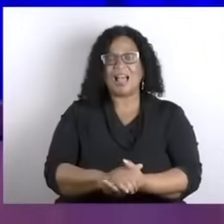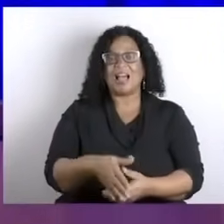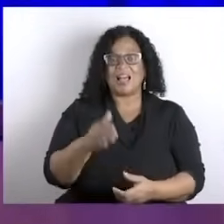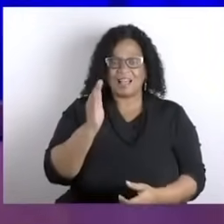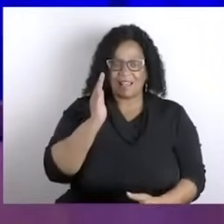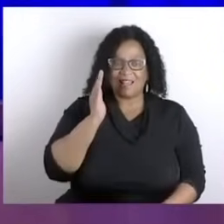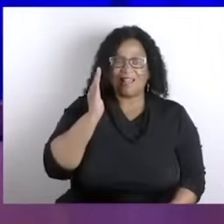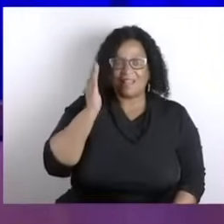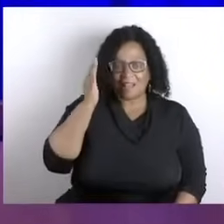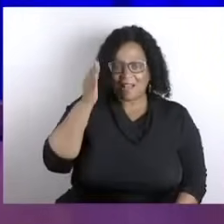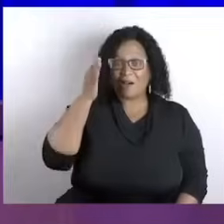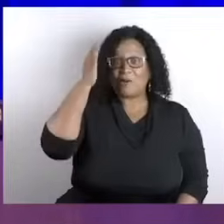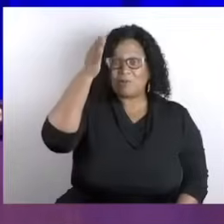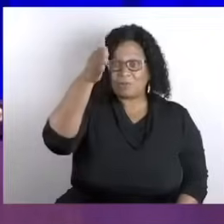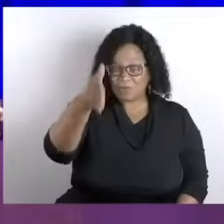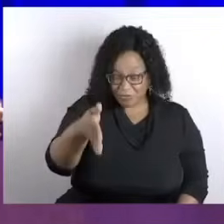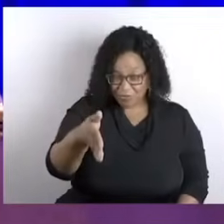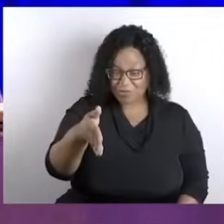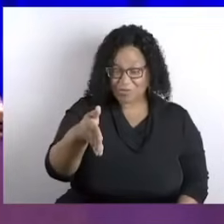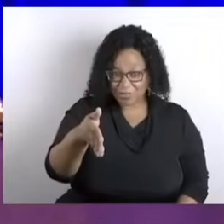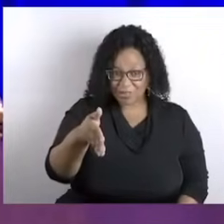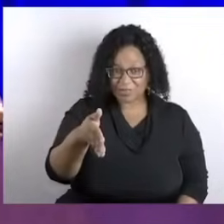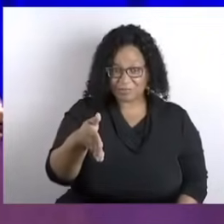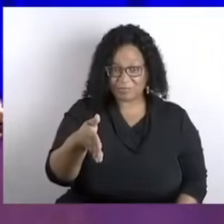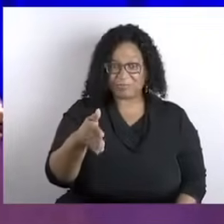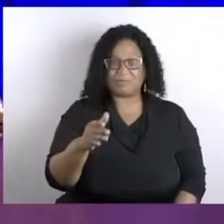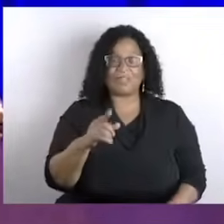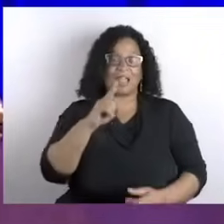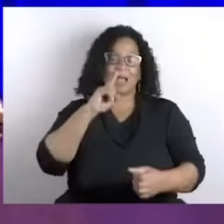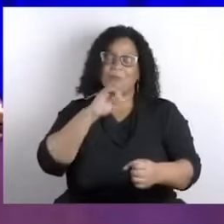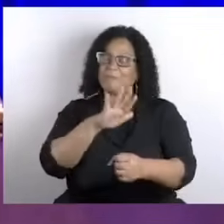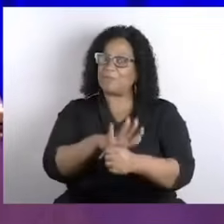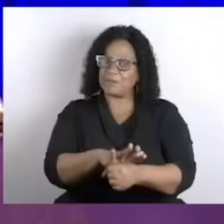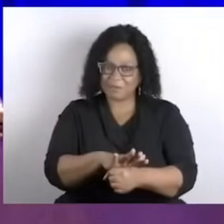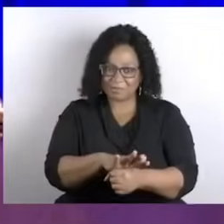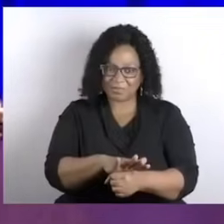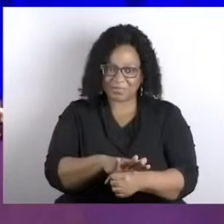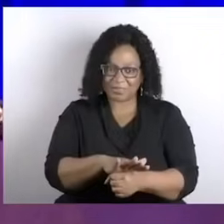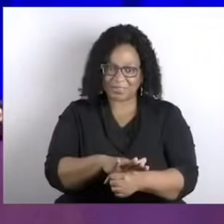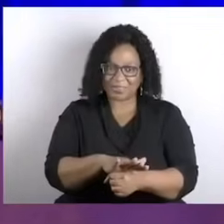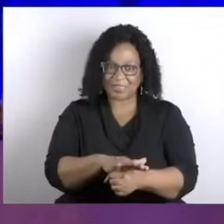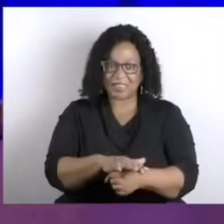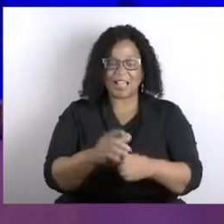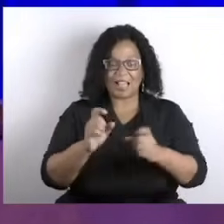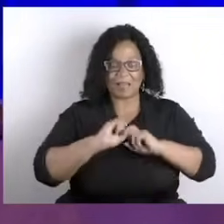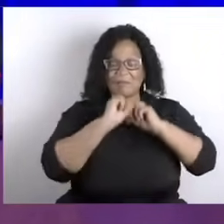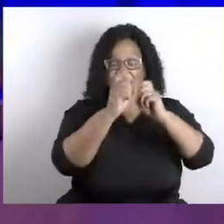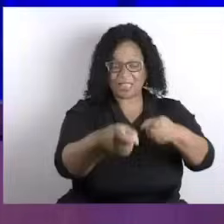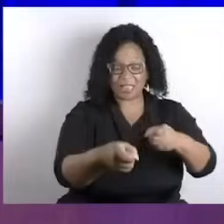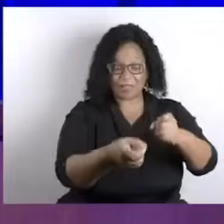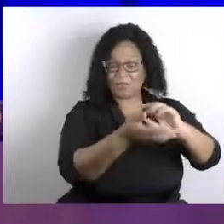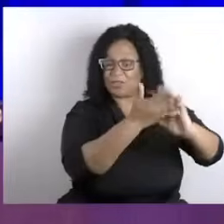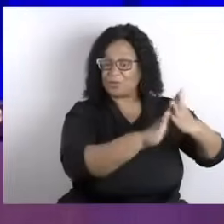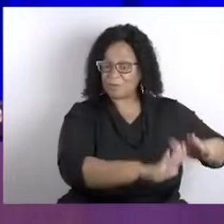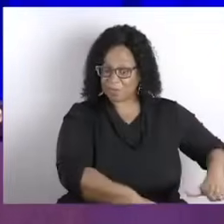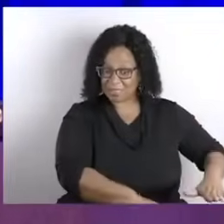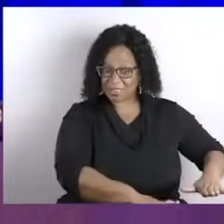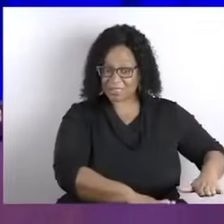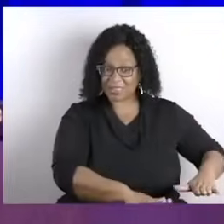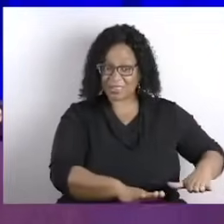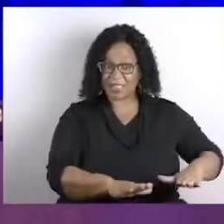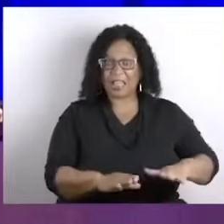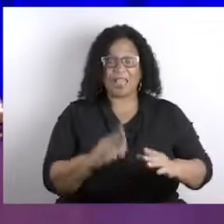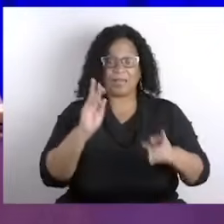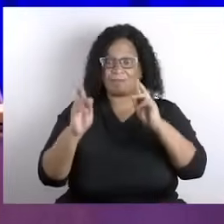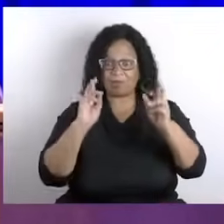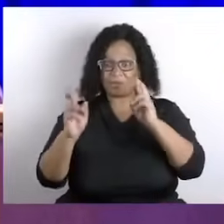in your not too distant future, I promise you, I'm gonna give you peace, and you may as well get ready to give